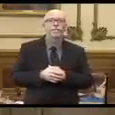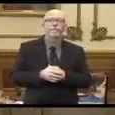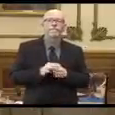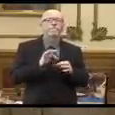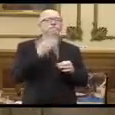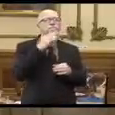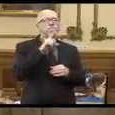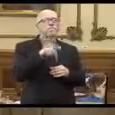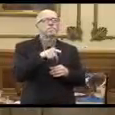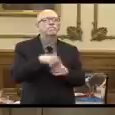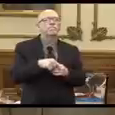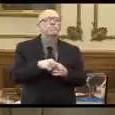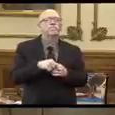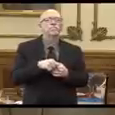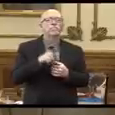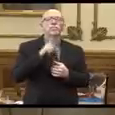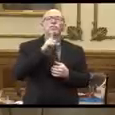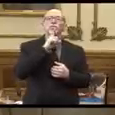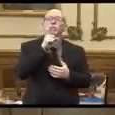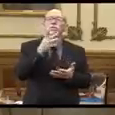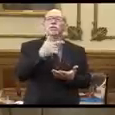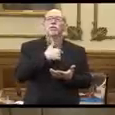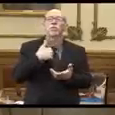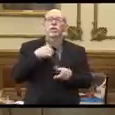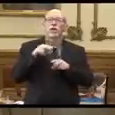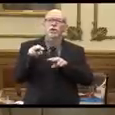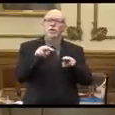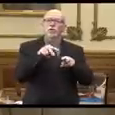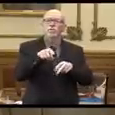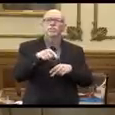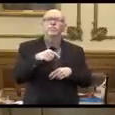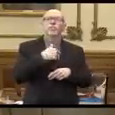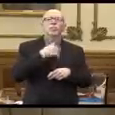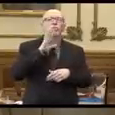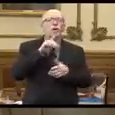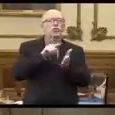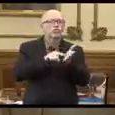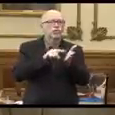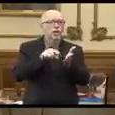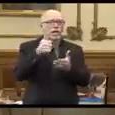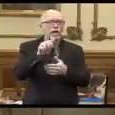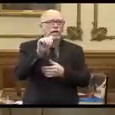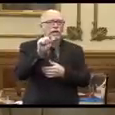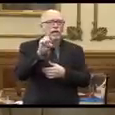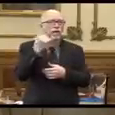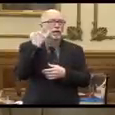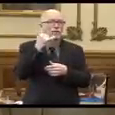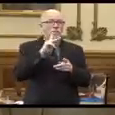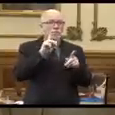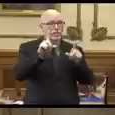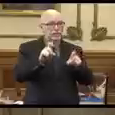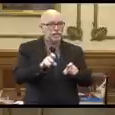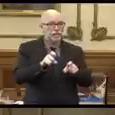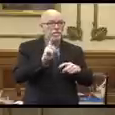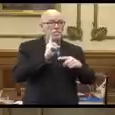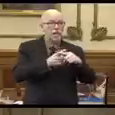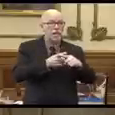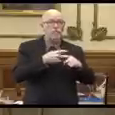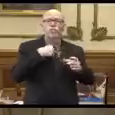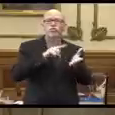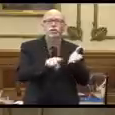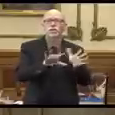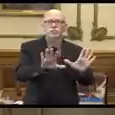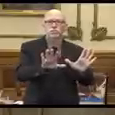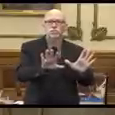Eric. Realistically, when we look at this, we will trace cases when individuals are tested and come back positive.